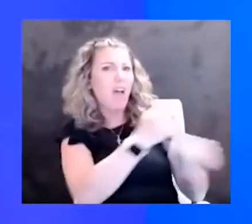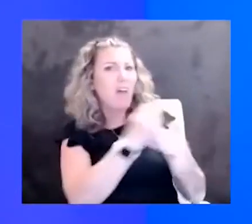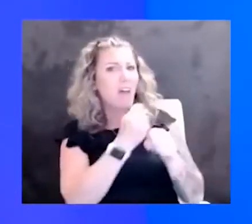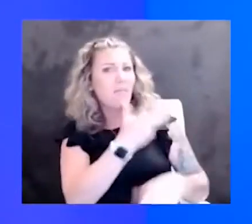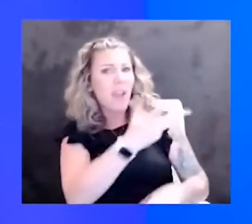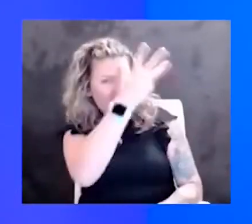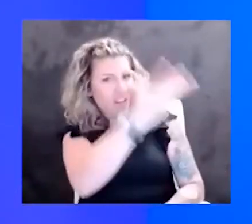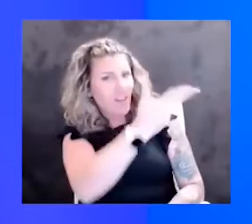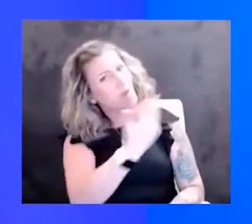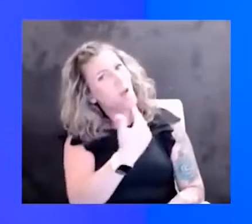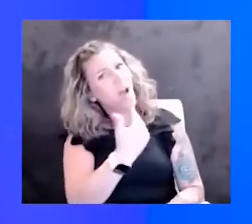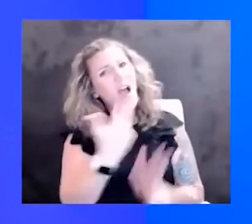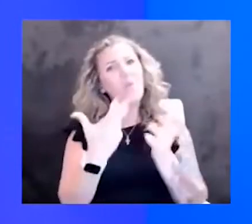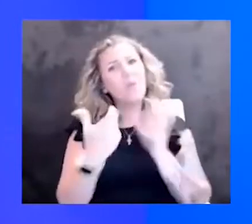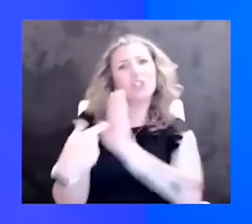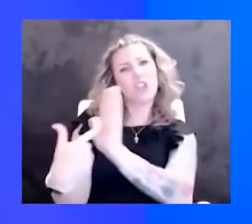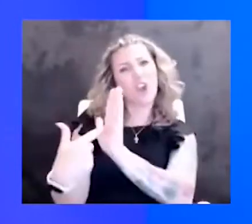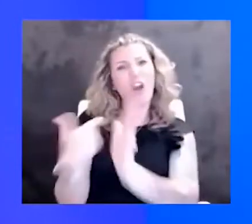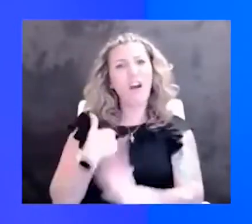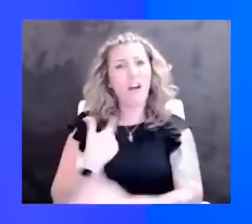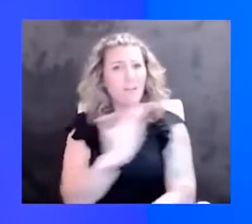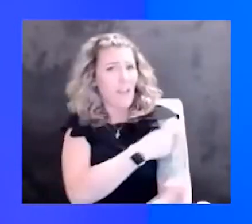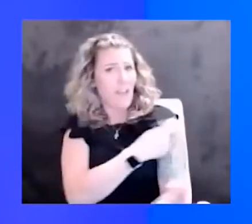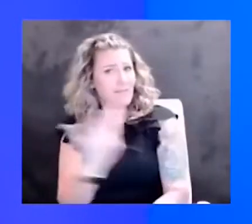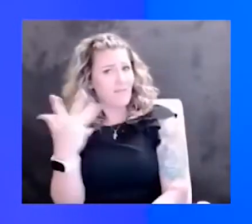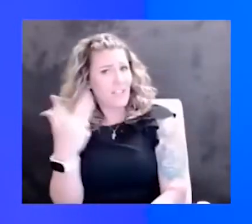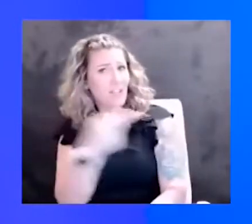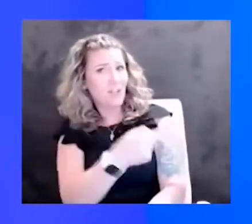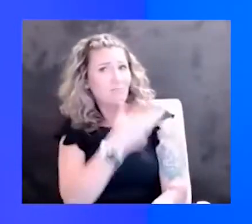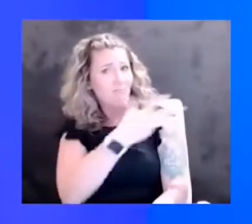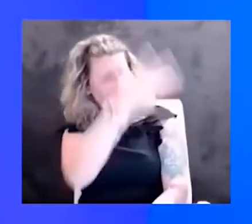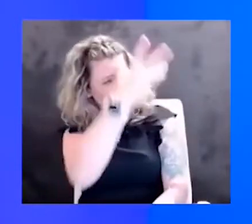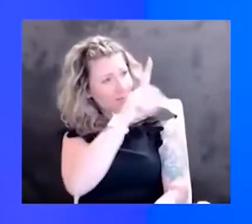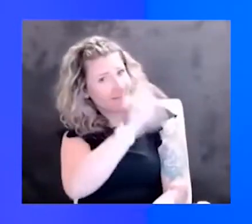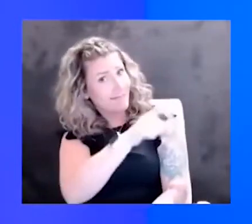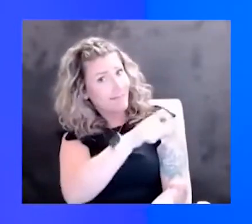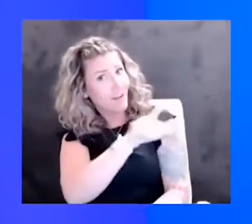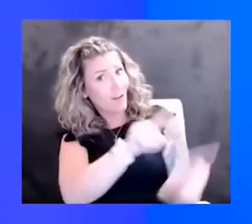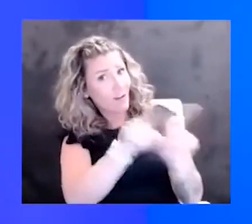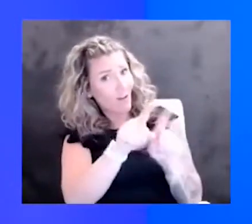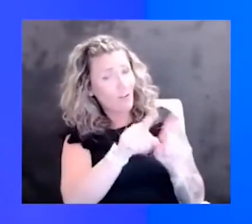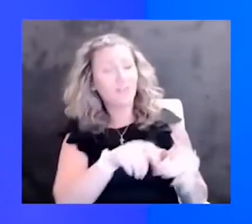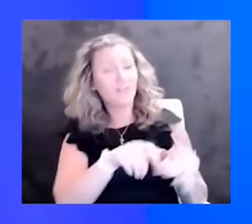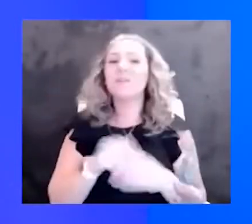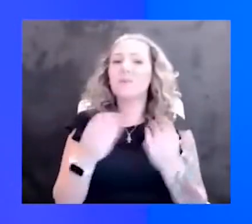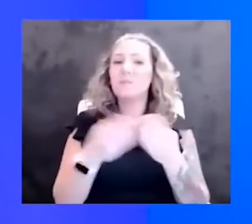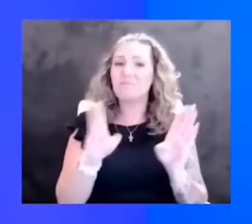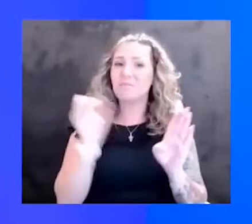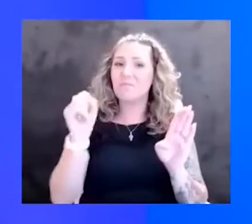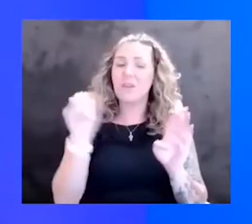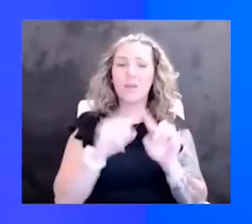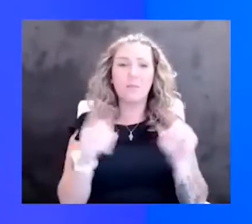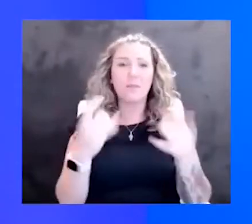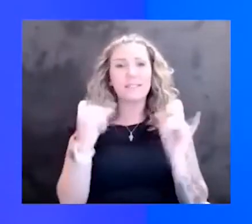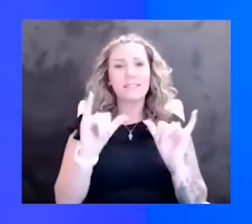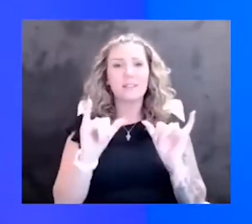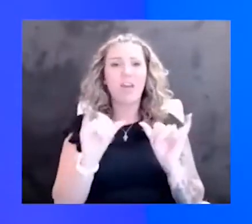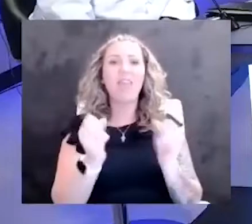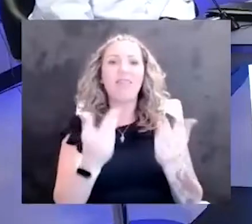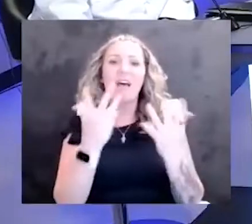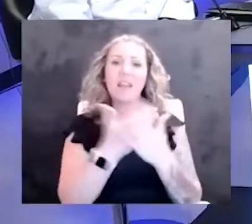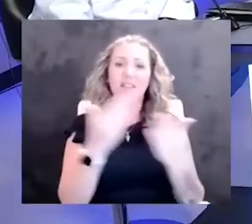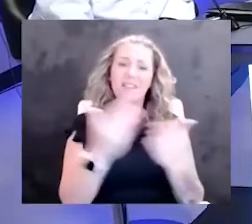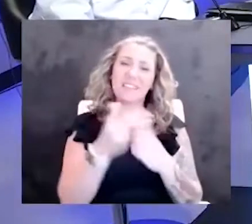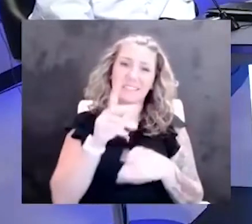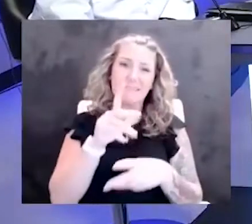thing to do, and then they get vaccinated too. So on the up and up, I think we're doing pretty well, but we still have a lot of things to be cautious about. Well,